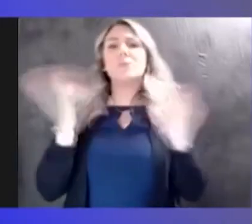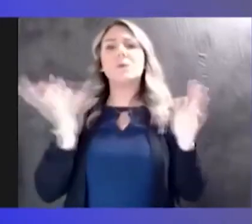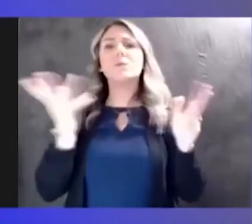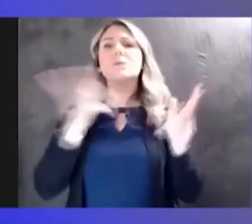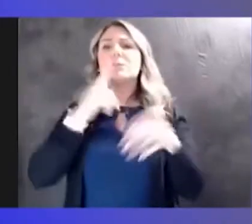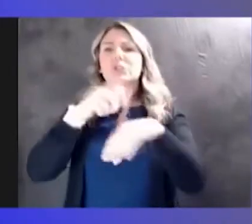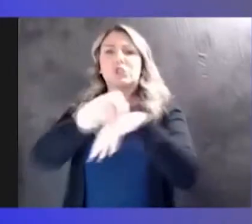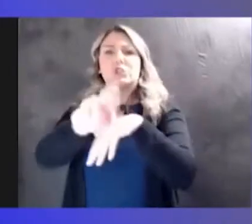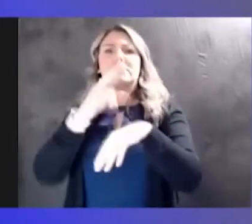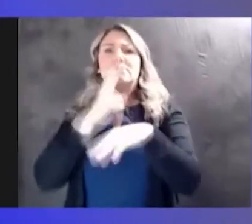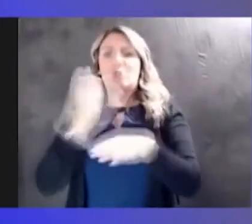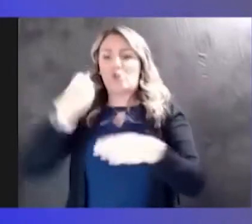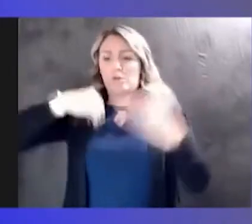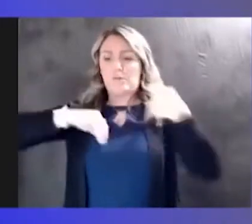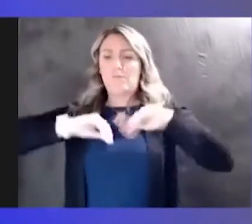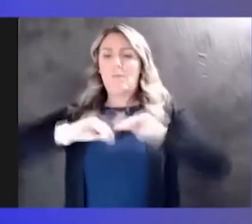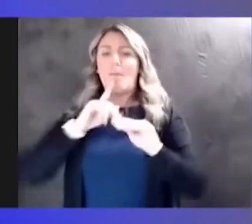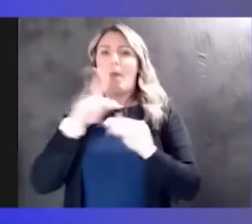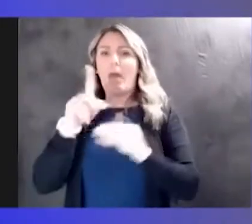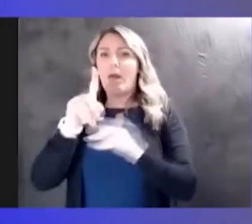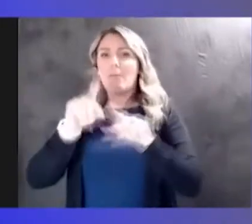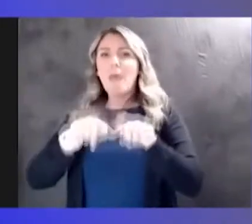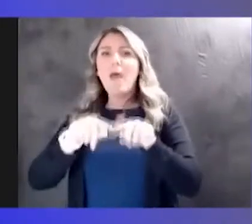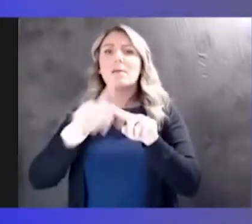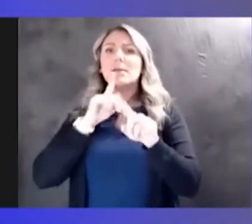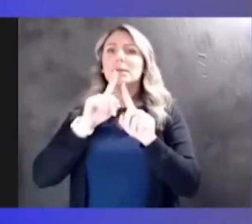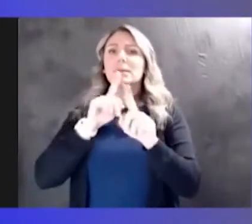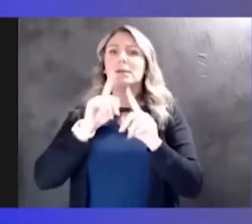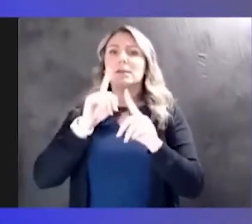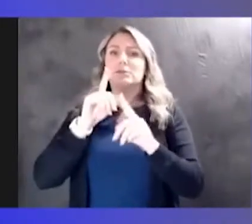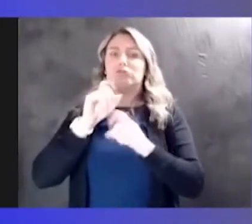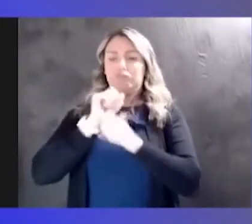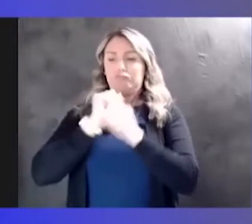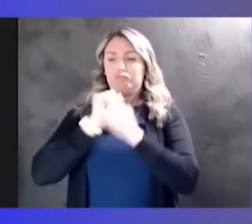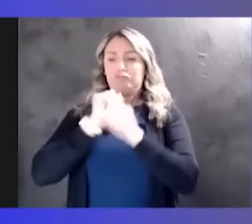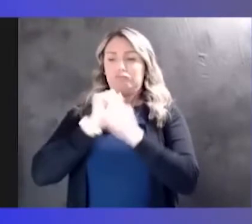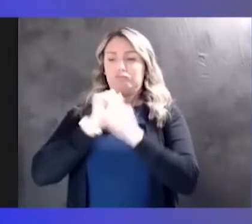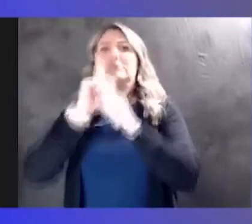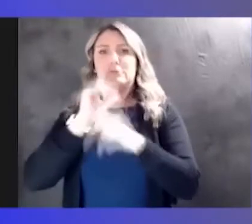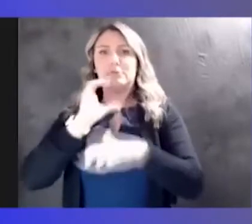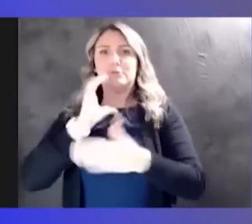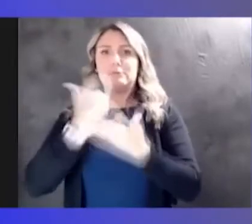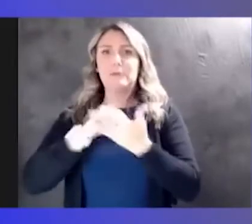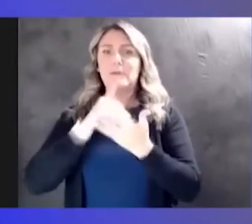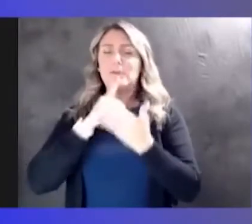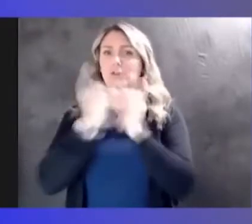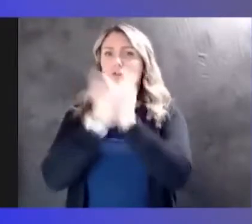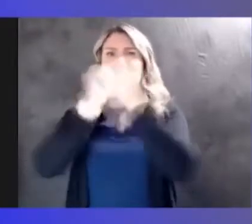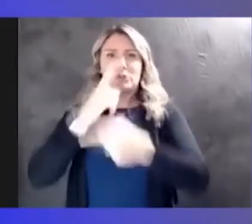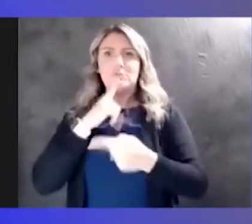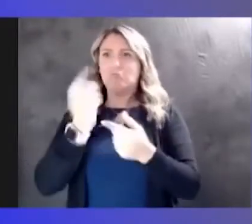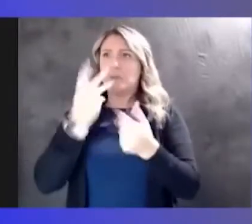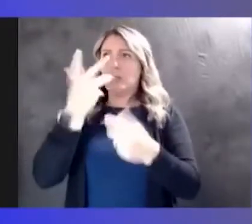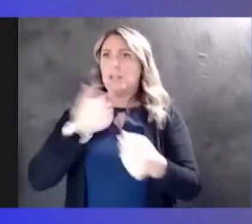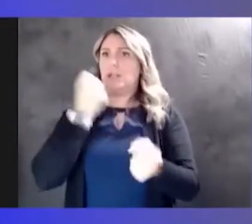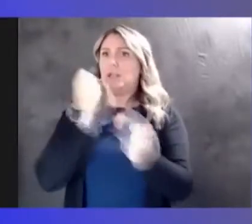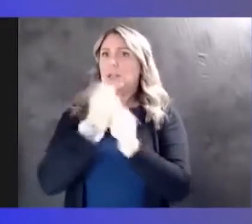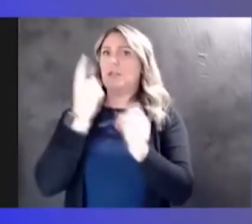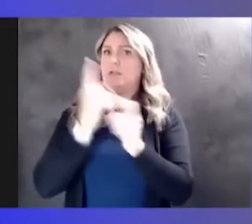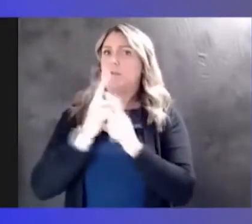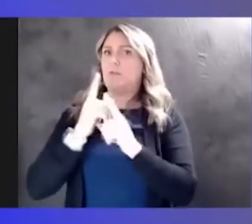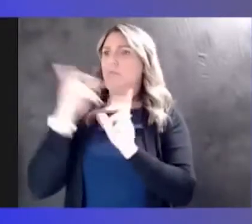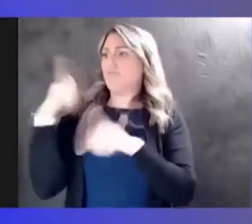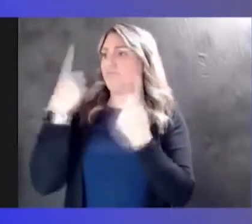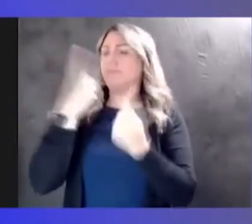implant-based reconstructions. One of the big changes that we've made over the past number of years is moving to putting implants